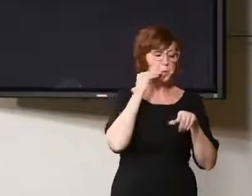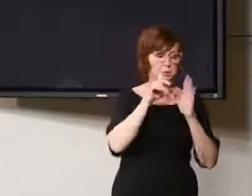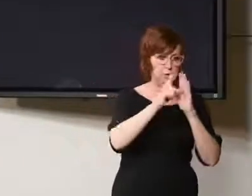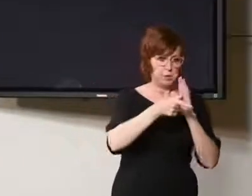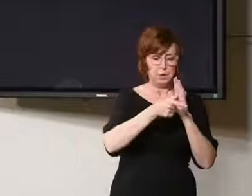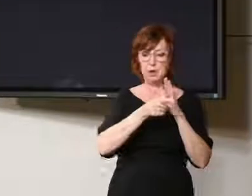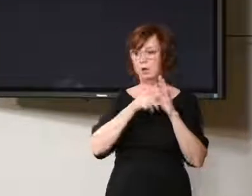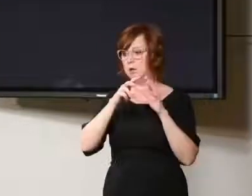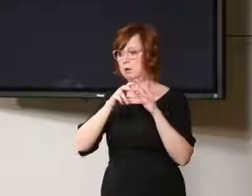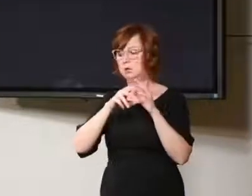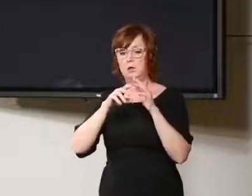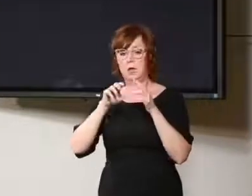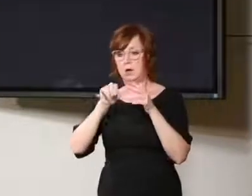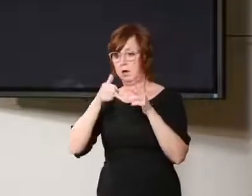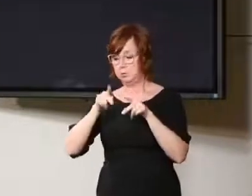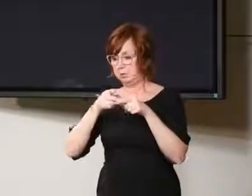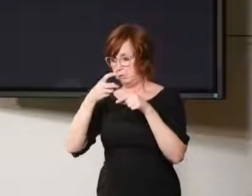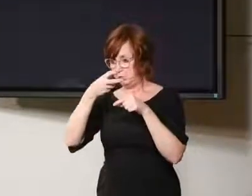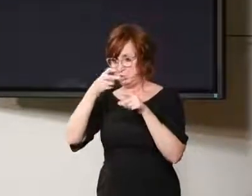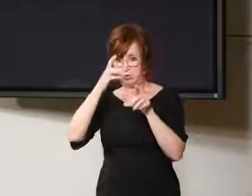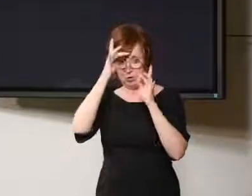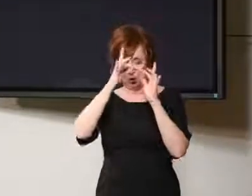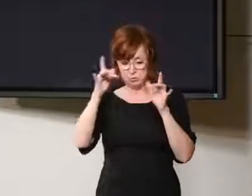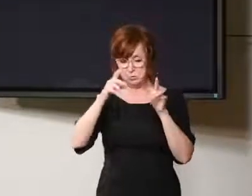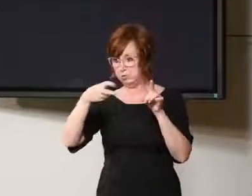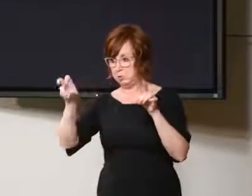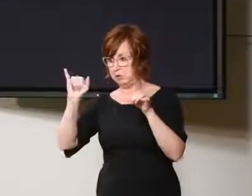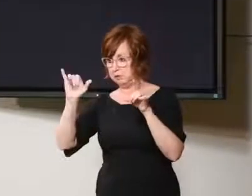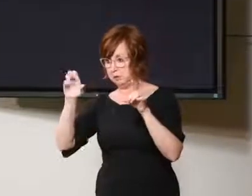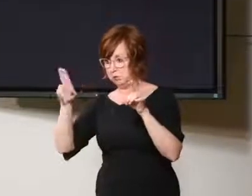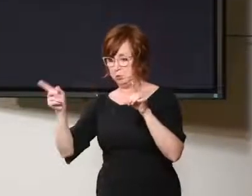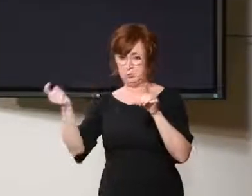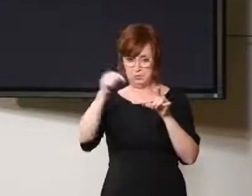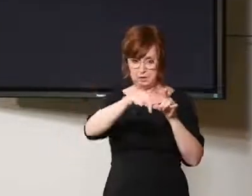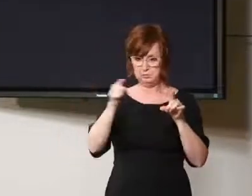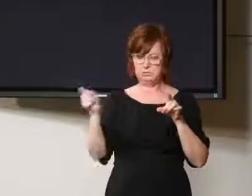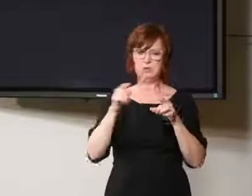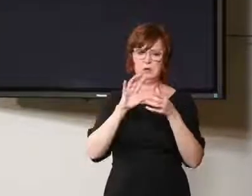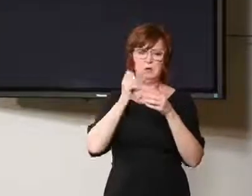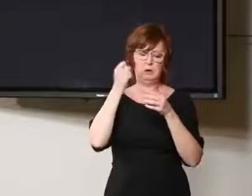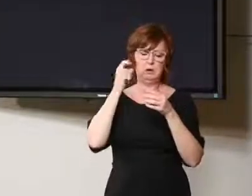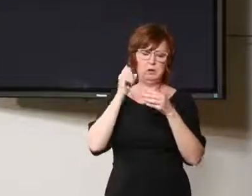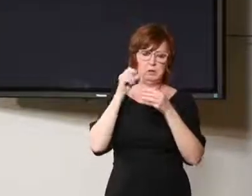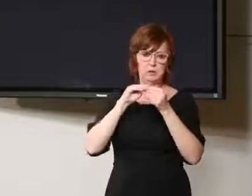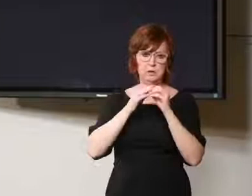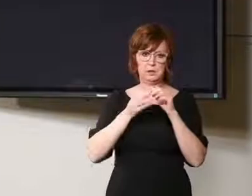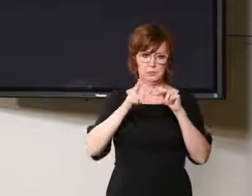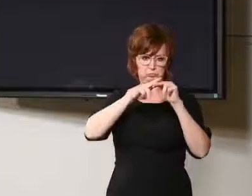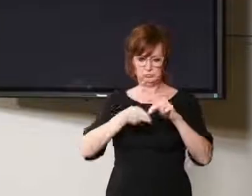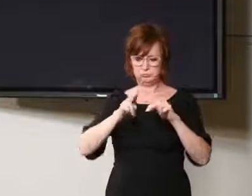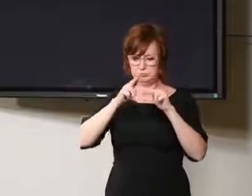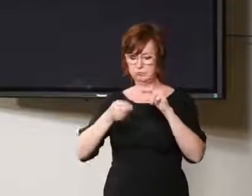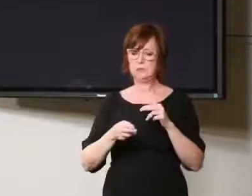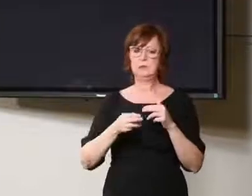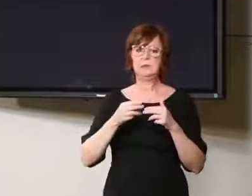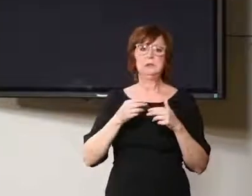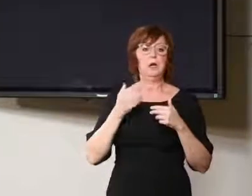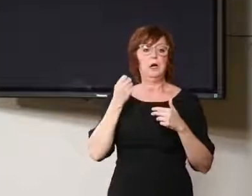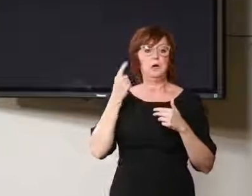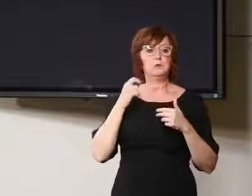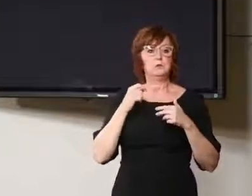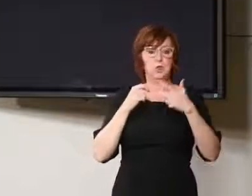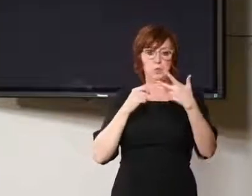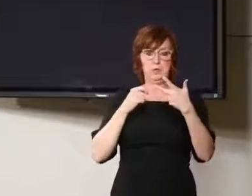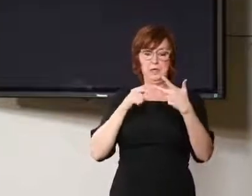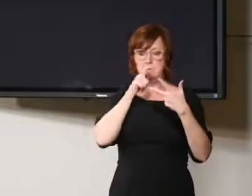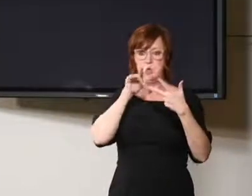ICU, go back to an acute care floor. So these numbers do go up and down. And unfortunately, 3 deaths, 2 in the 70